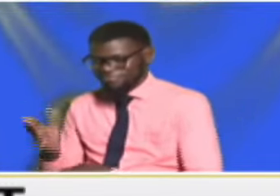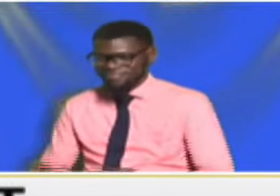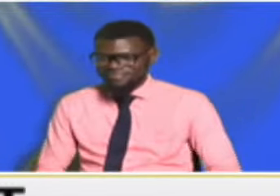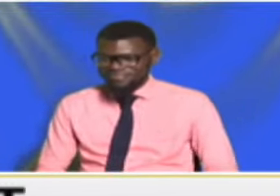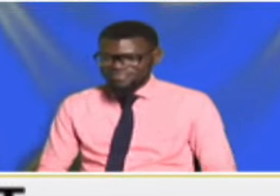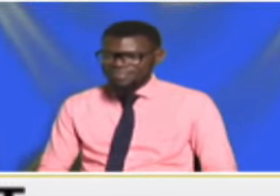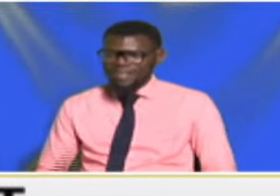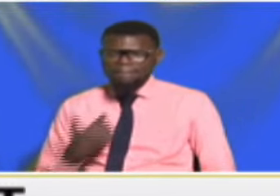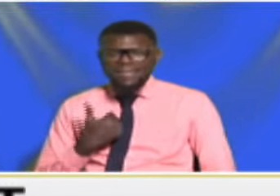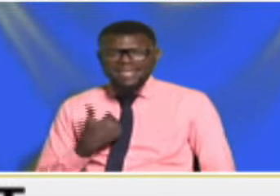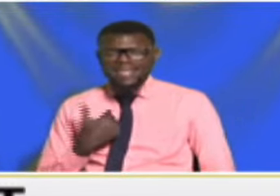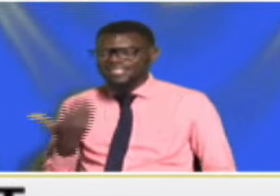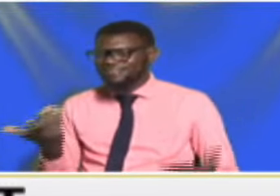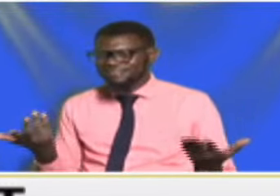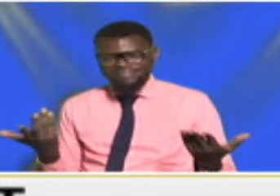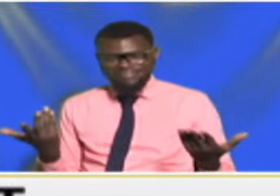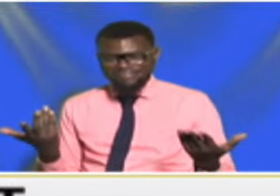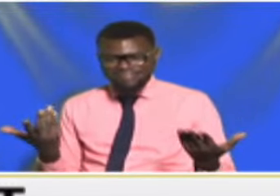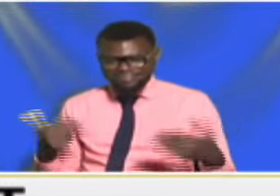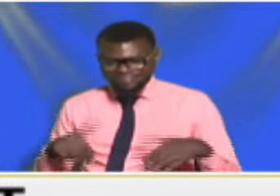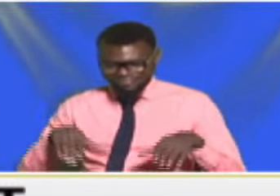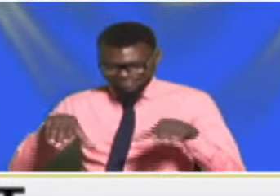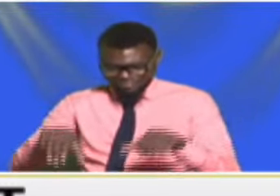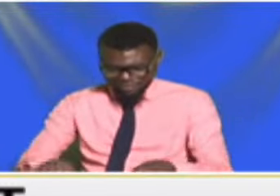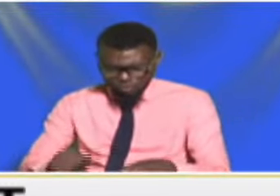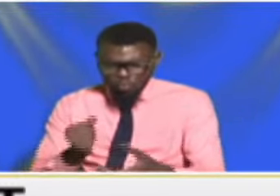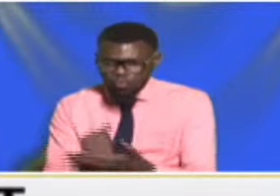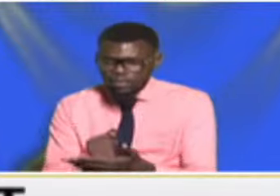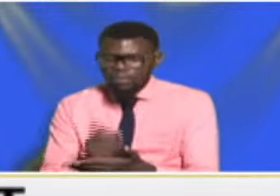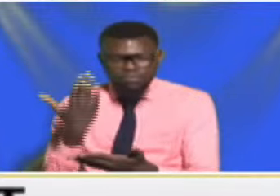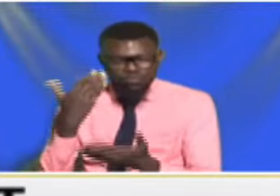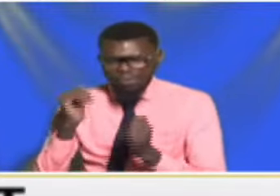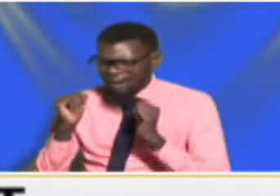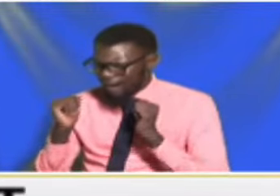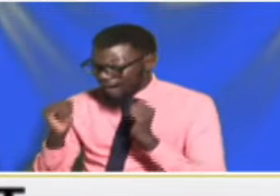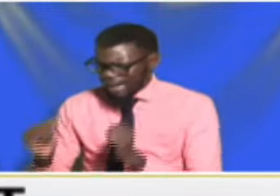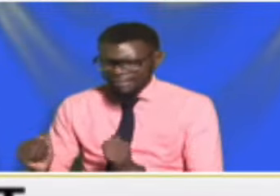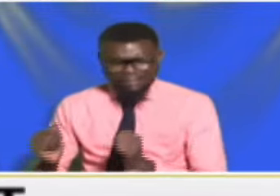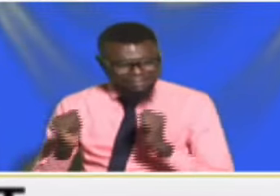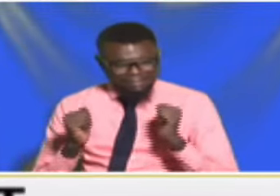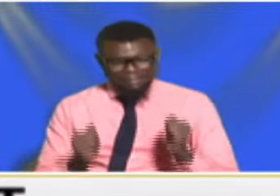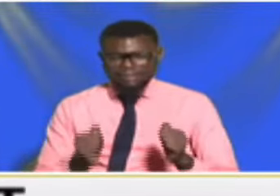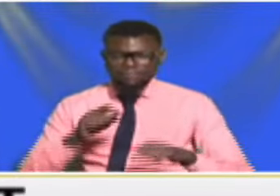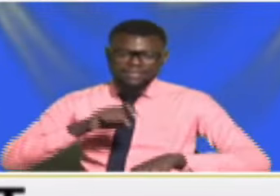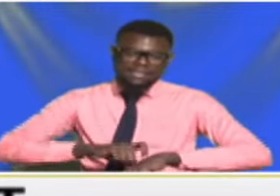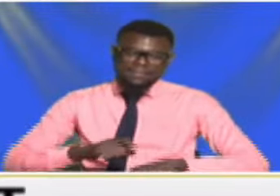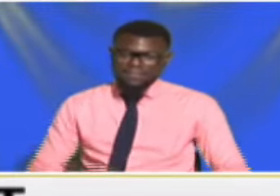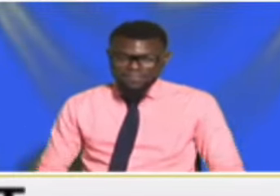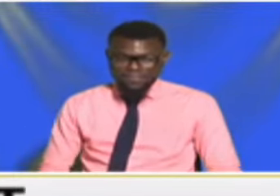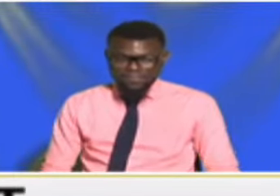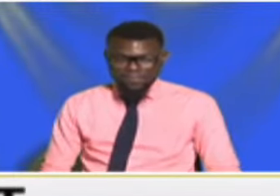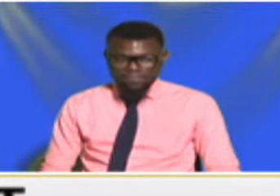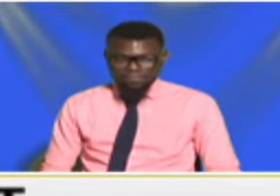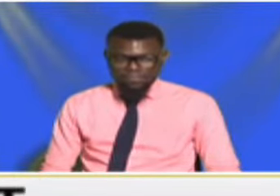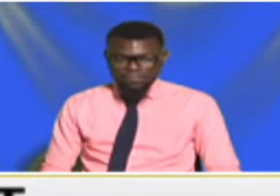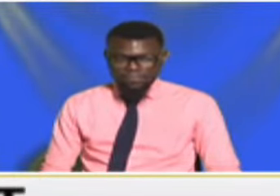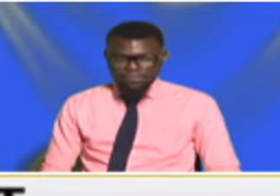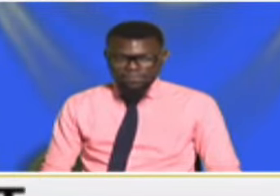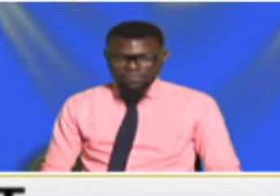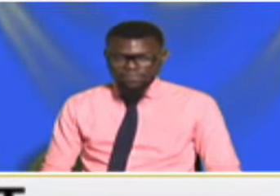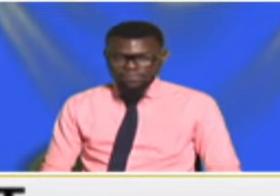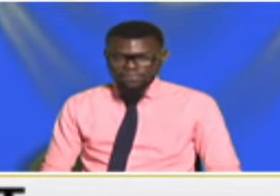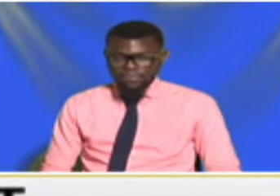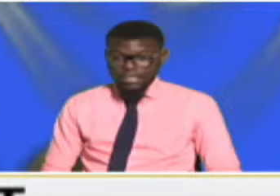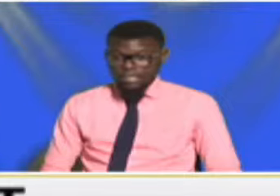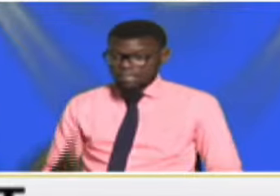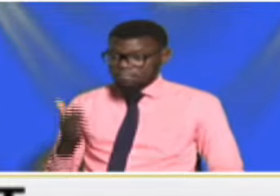Joe. I came into office at a difficult time. Yeah? We have a combination of